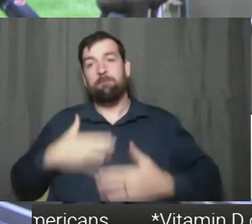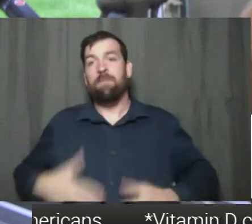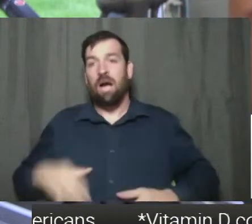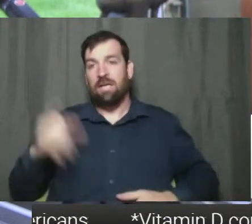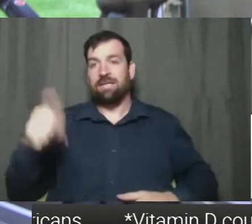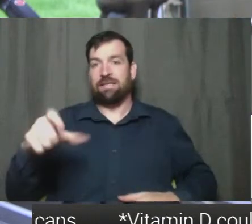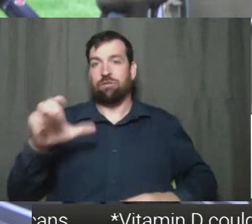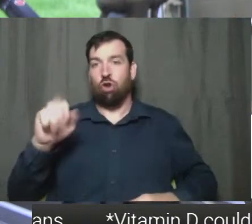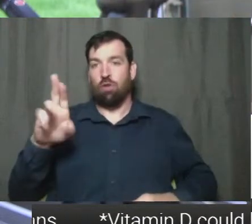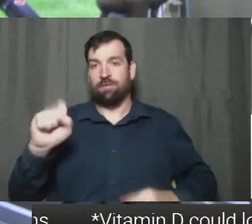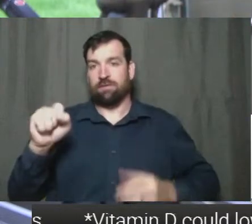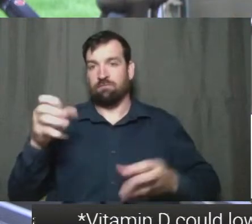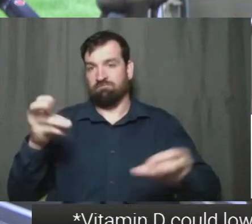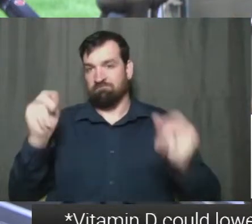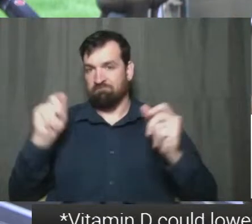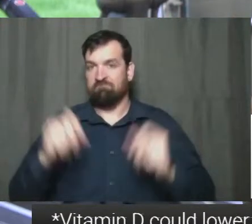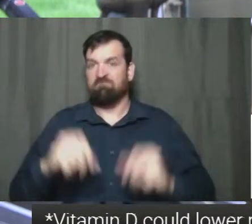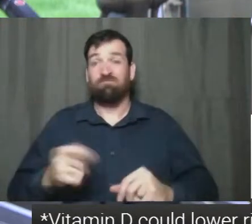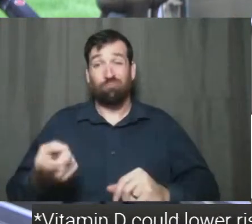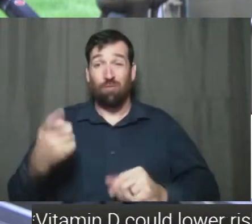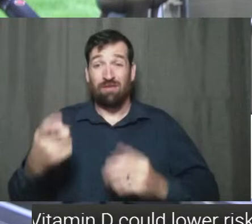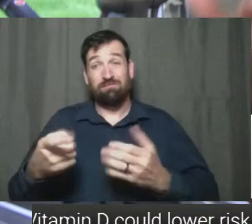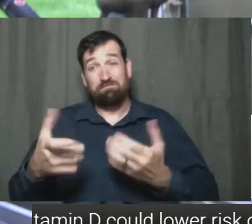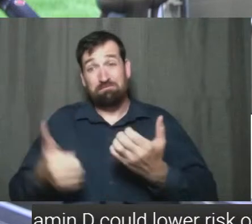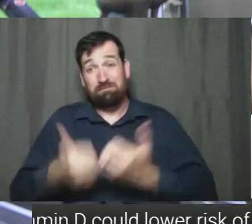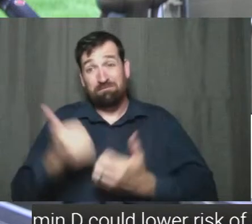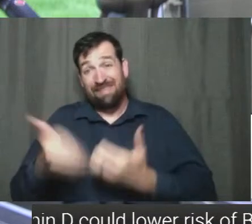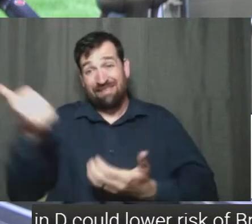away. So it's one of the fastest way to get some carbohydrates